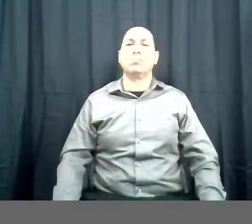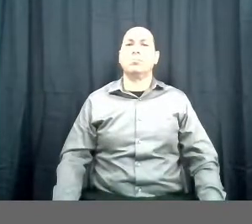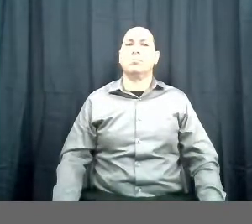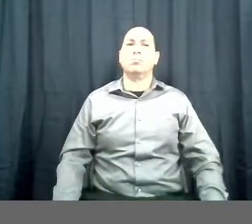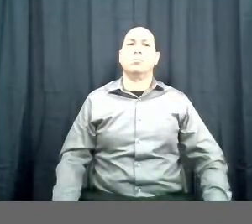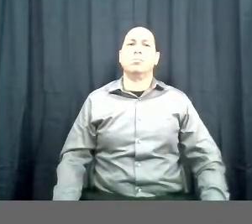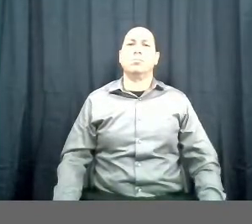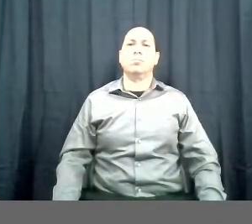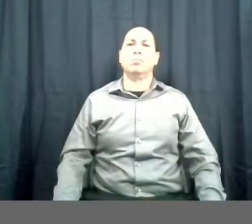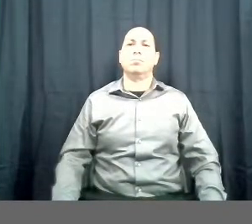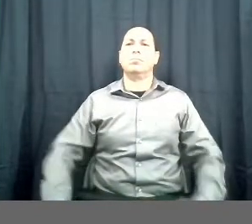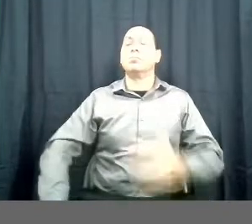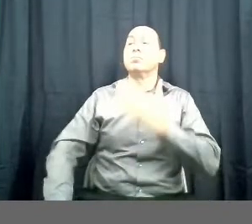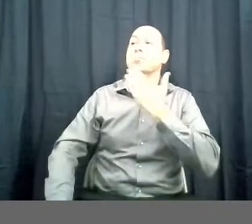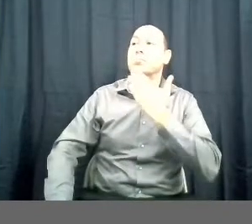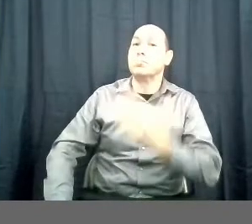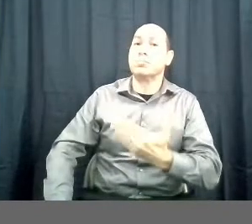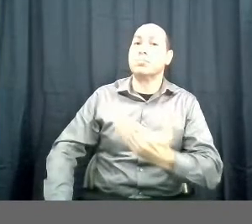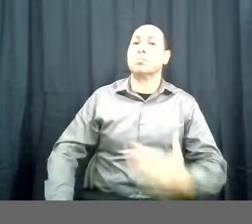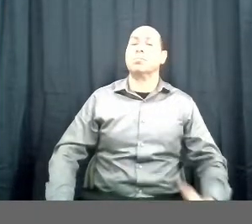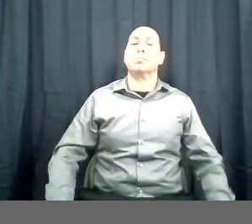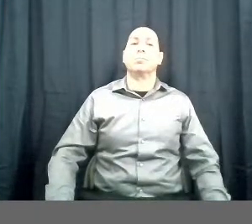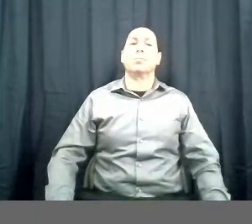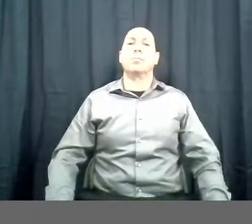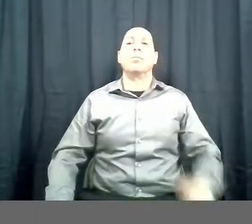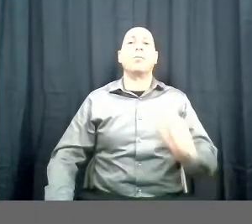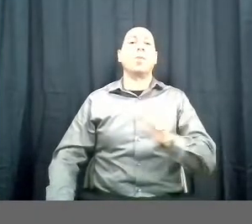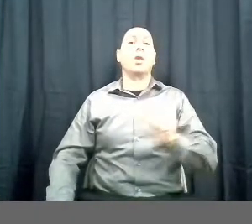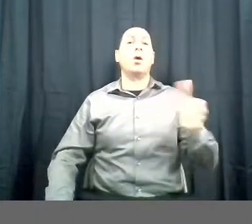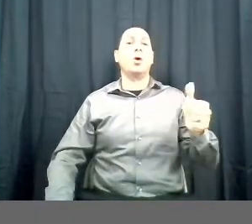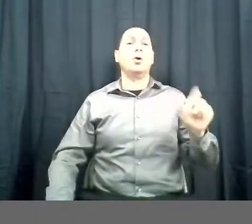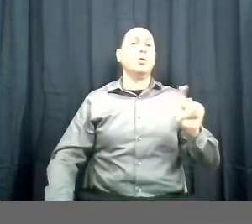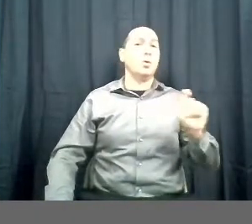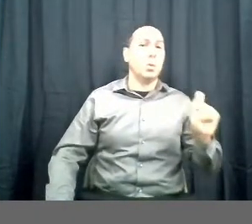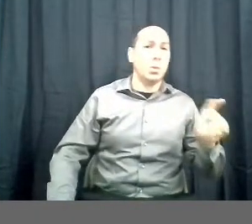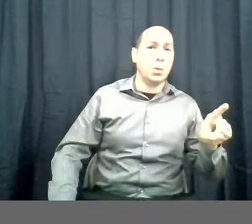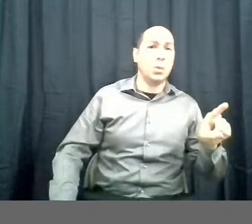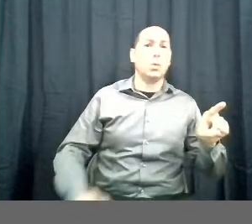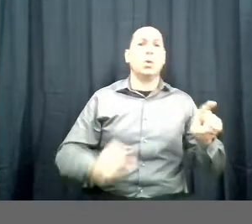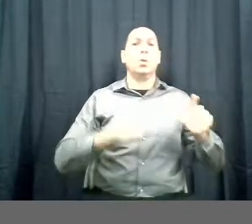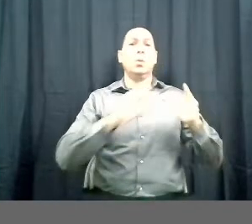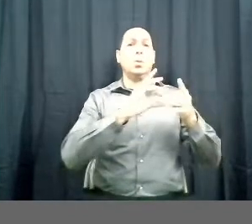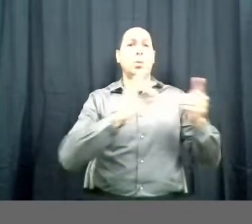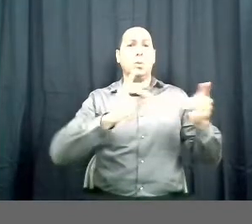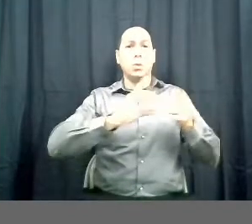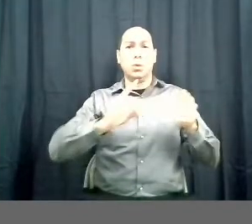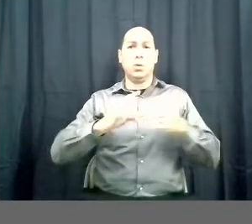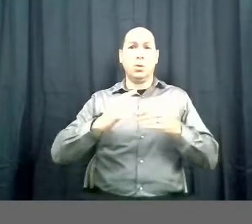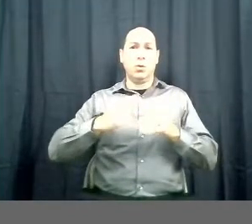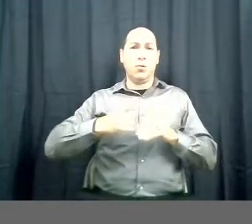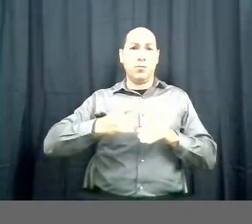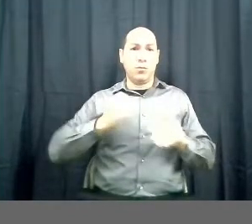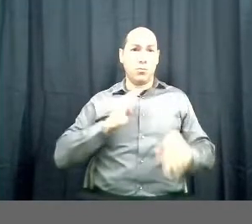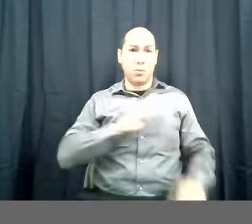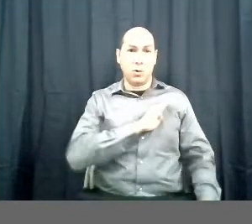Thank you, Justin. Other questions or comments from the board?